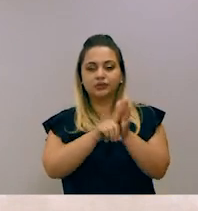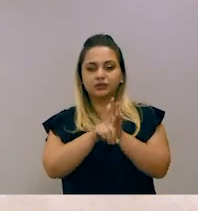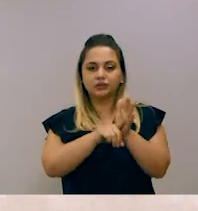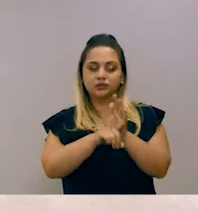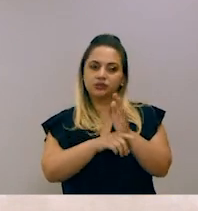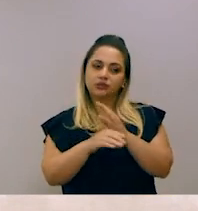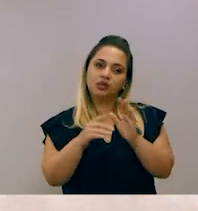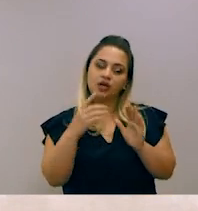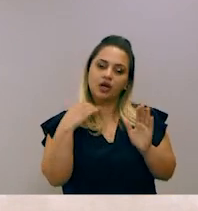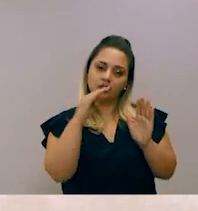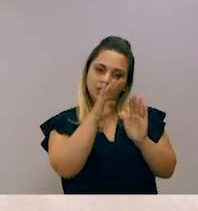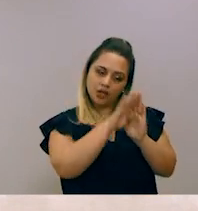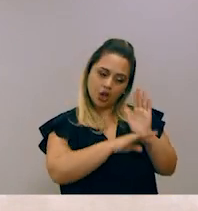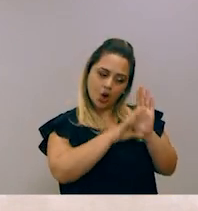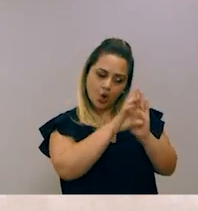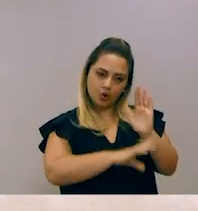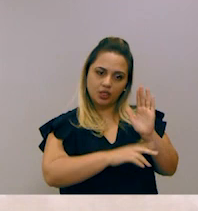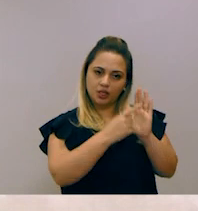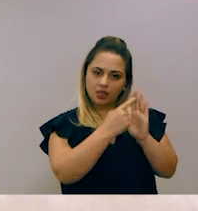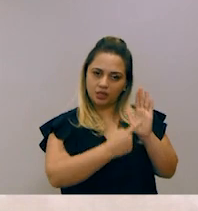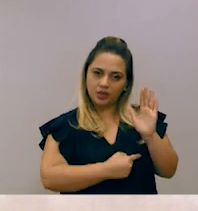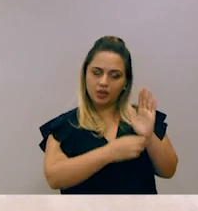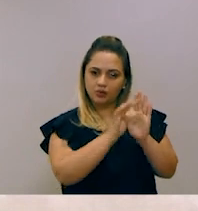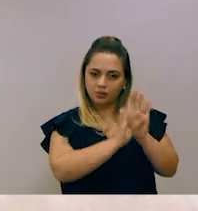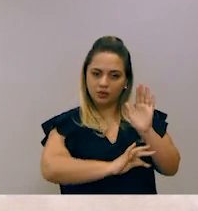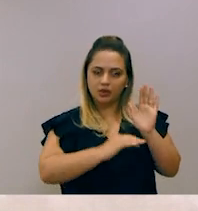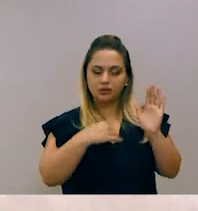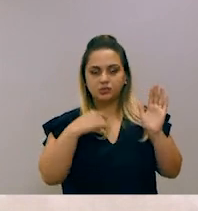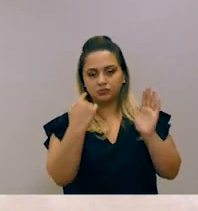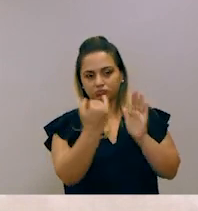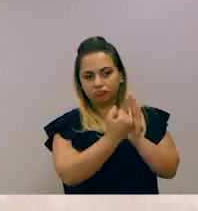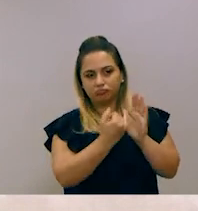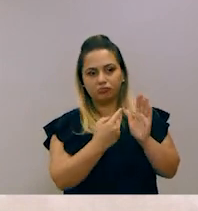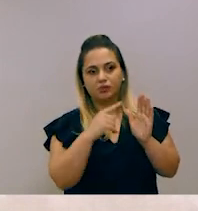0.62 centavos of Brazilian reais,